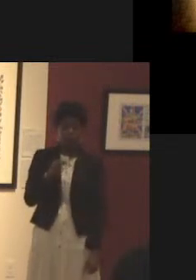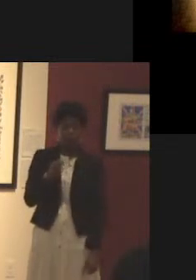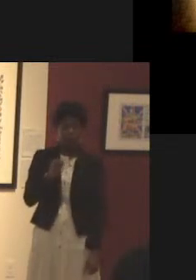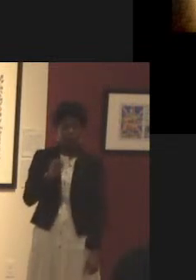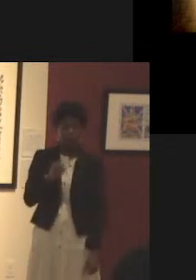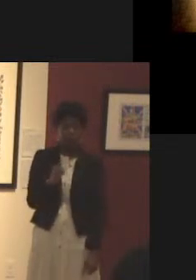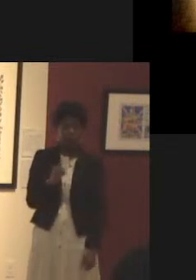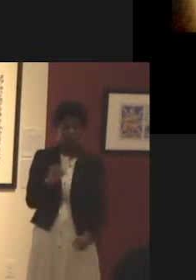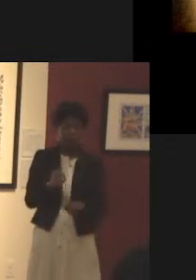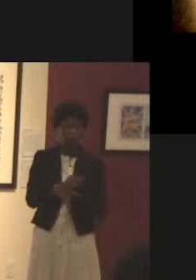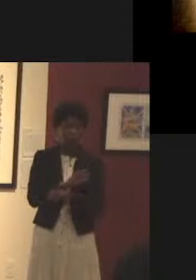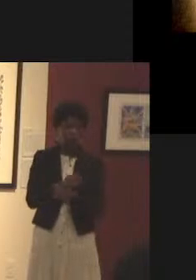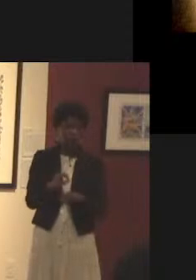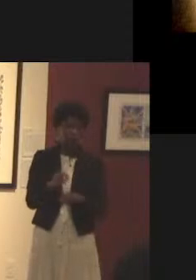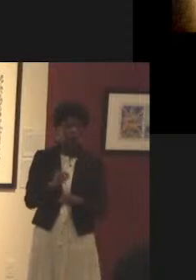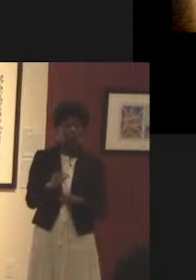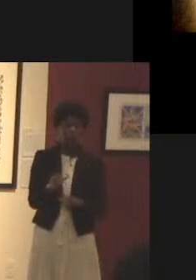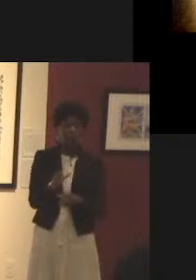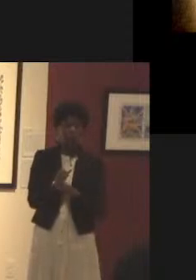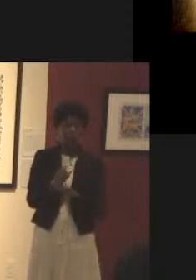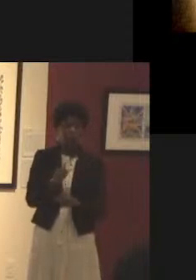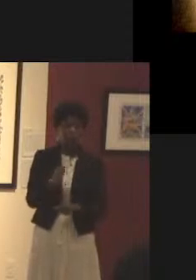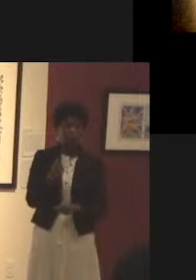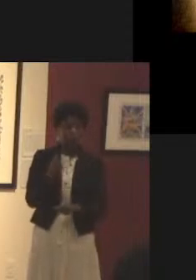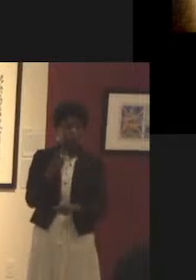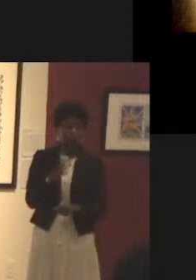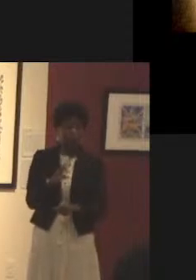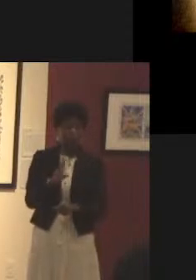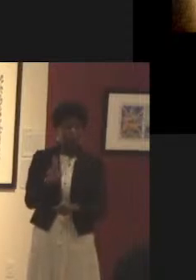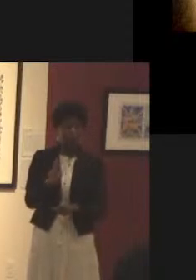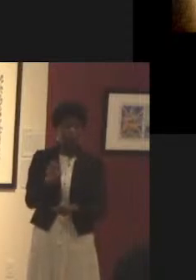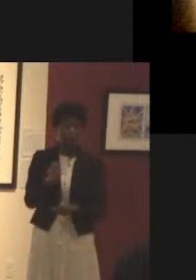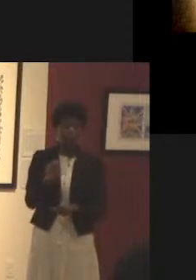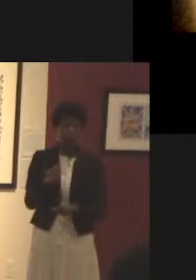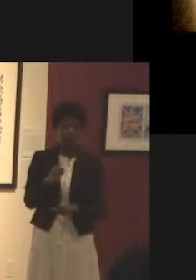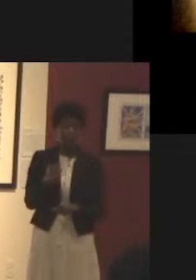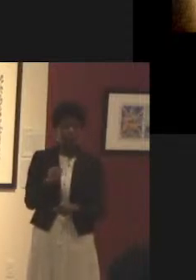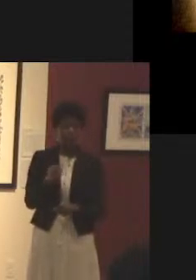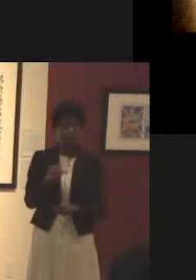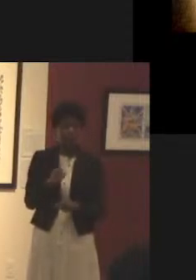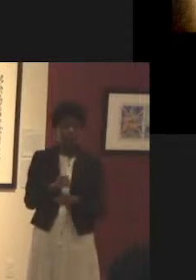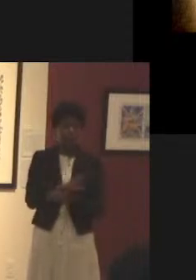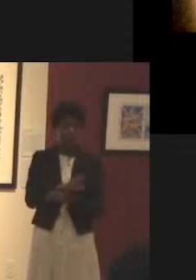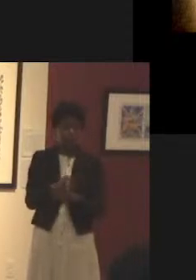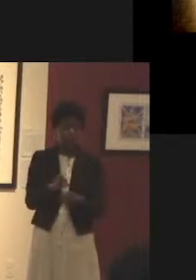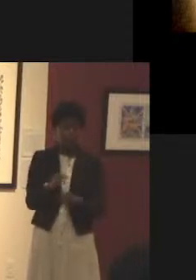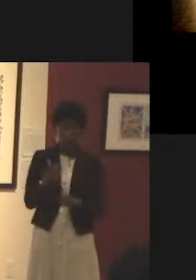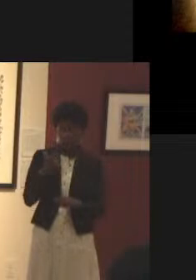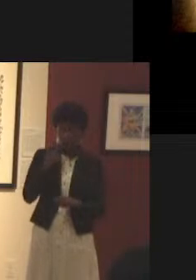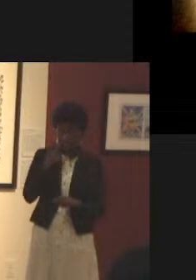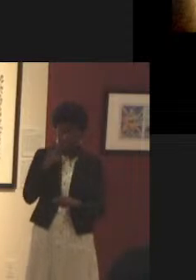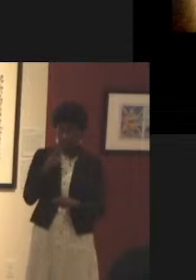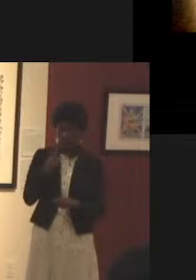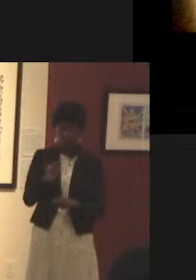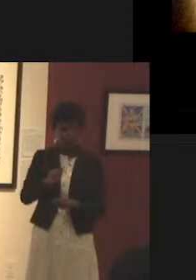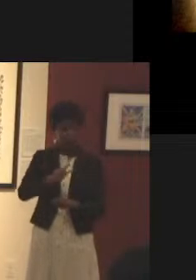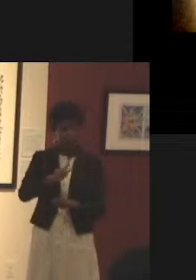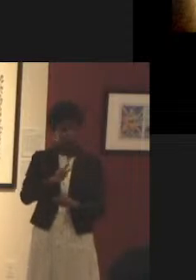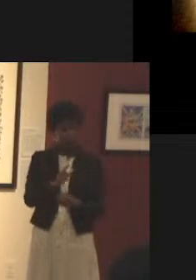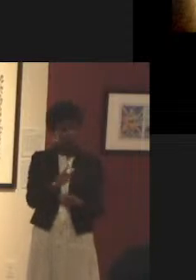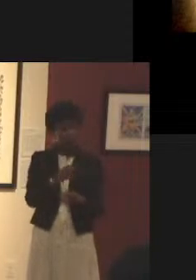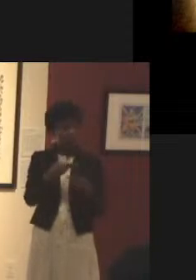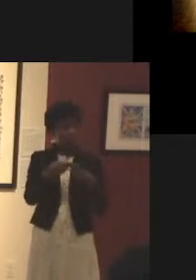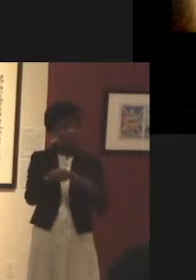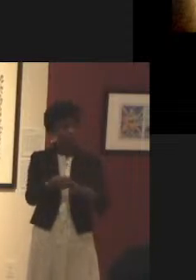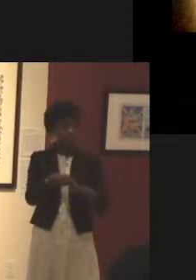He also won a 2016 USA Joyce Fellowship Award in the field of performance art. And most recently, in 2021, he was